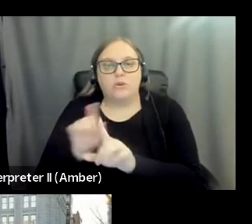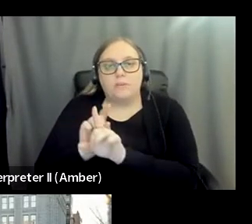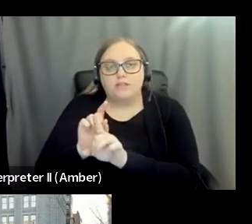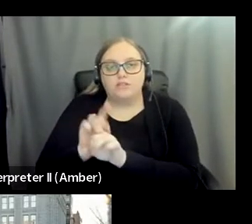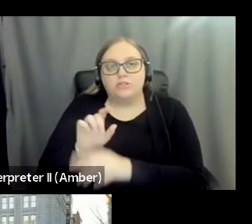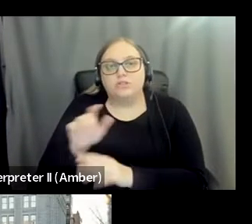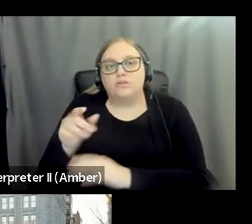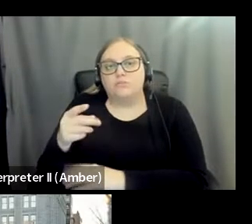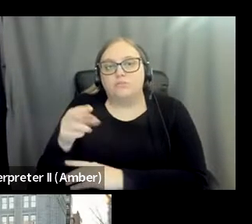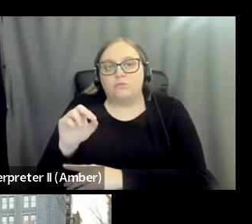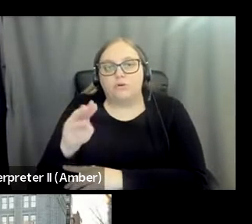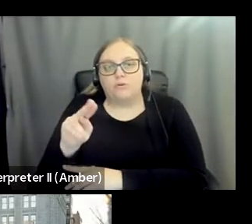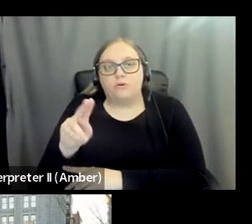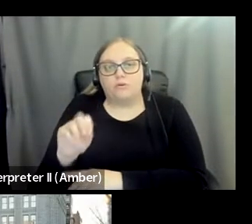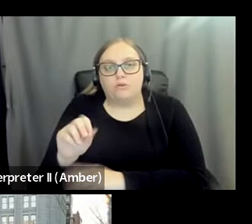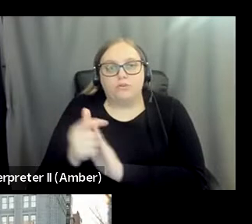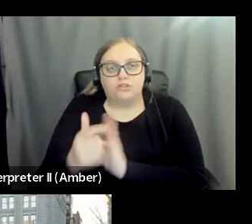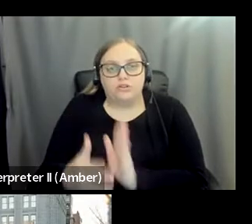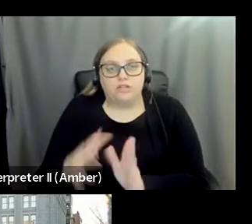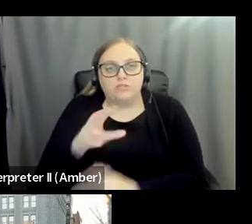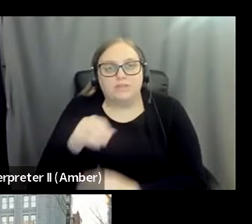law.